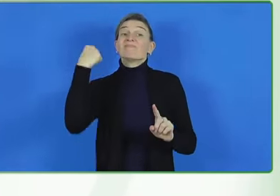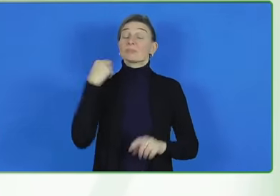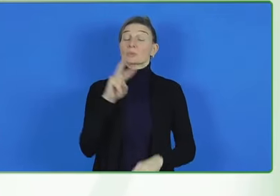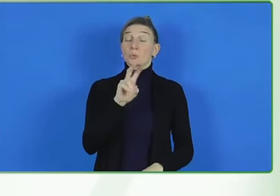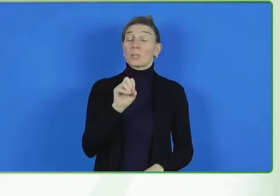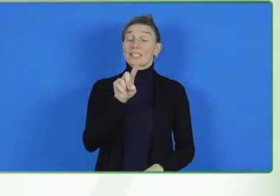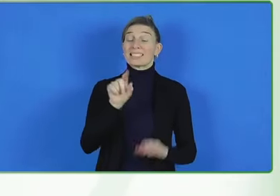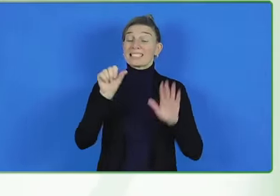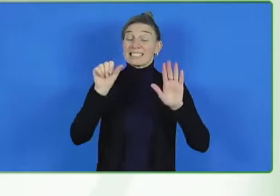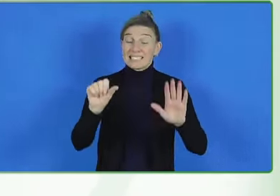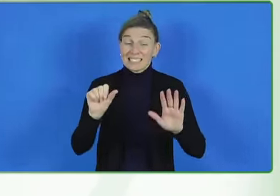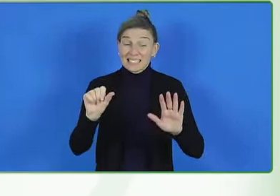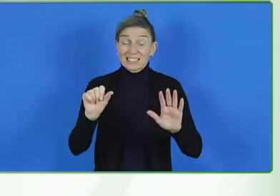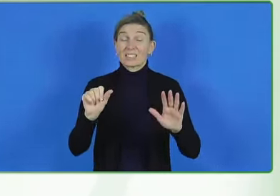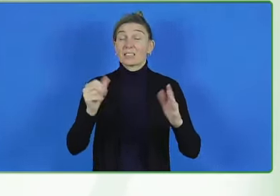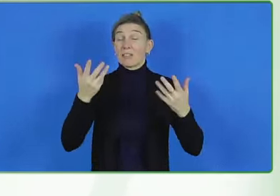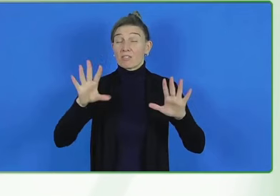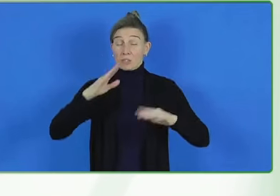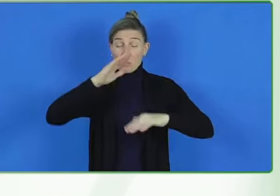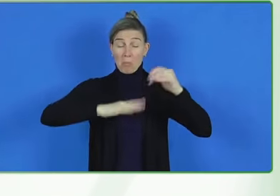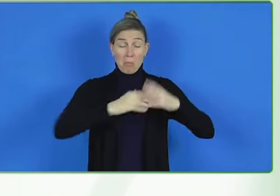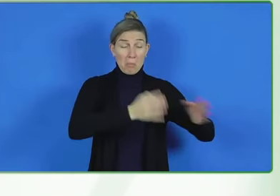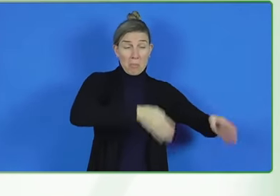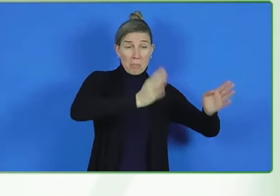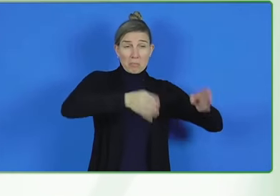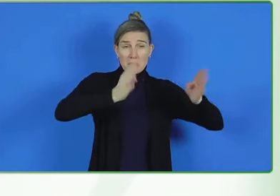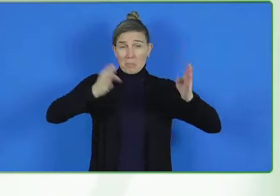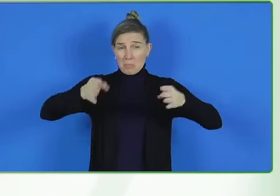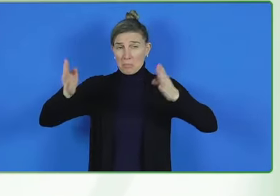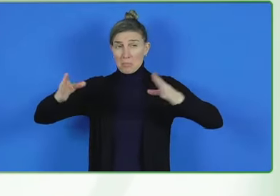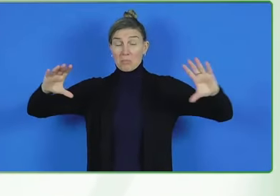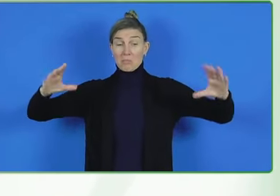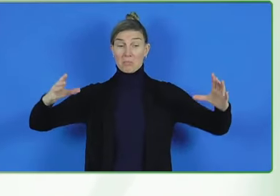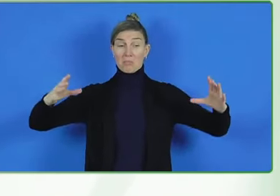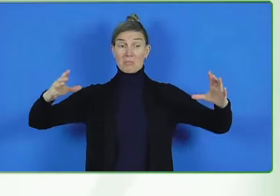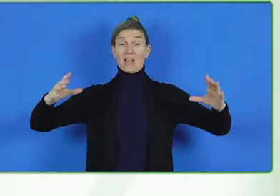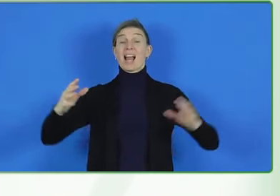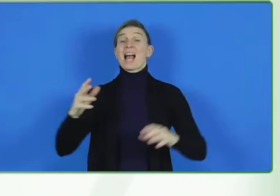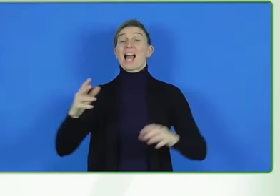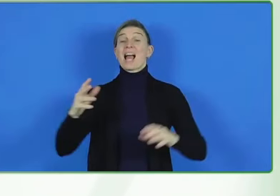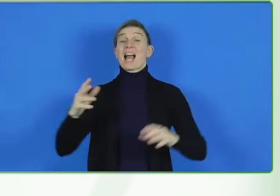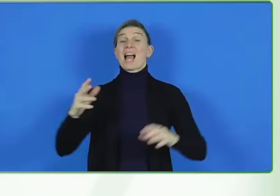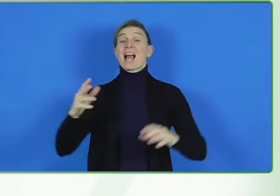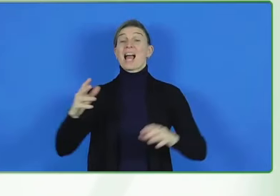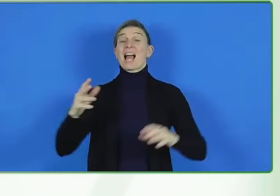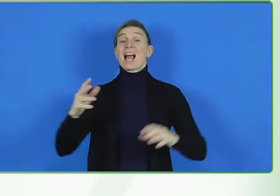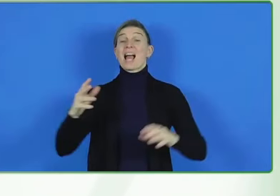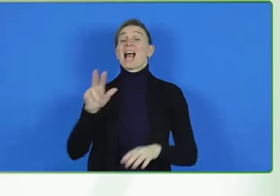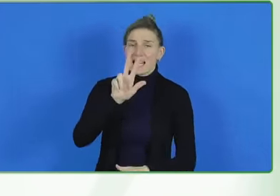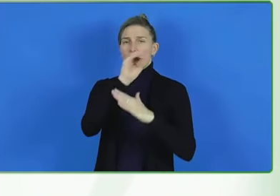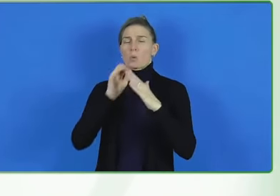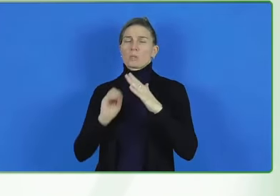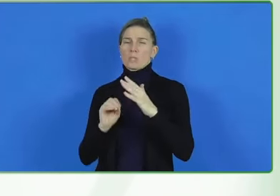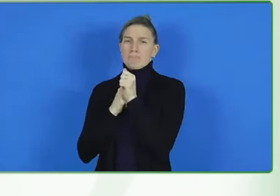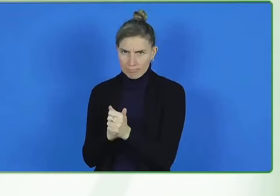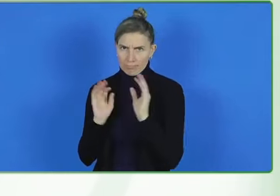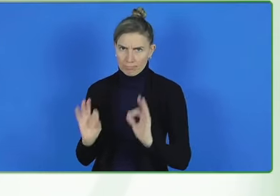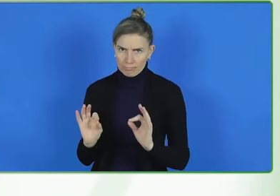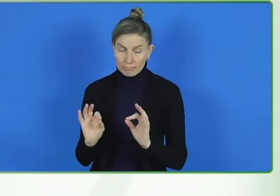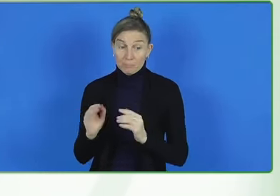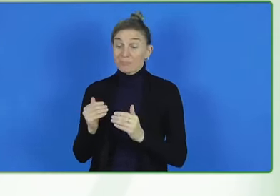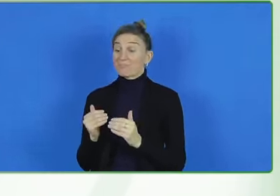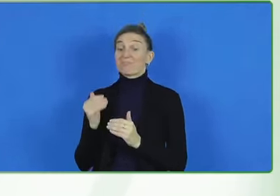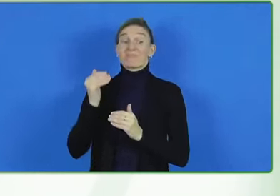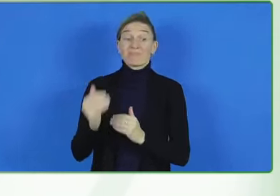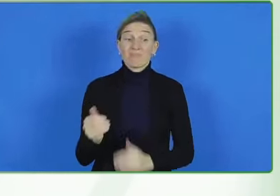814 buildings, only 8% were compliant. In 2018, in a